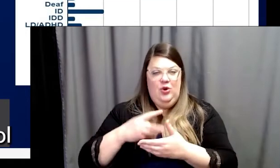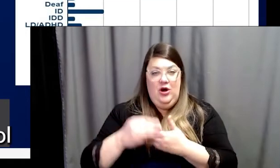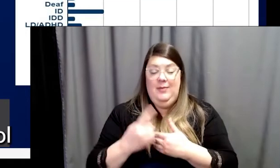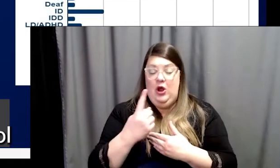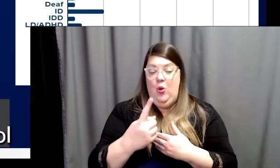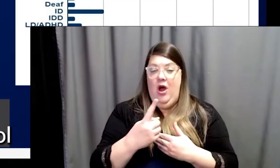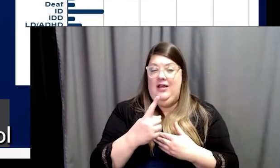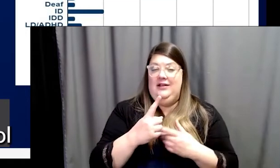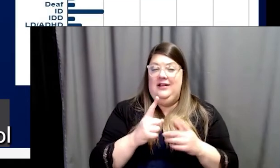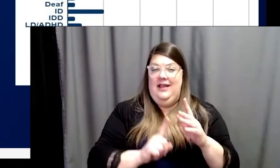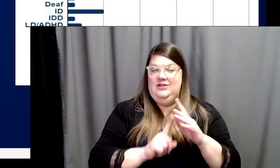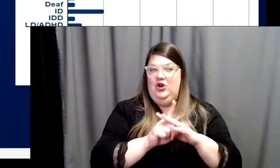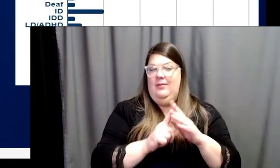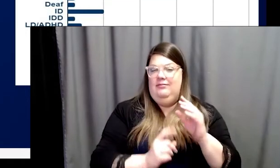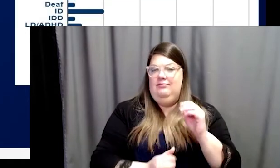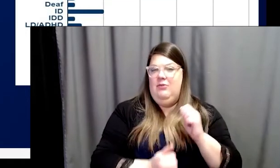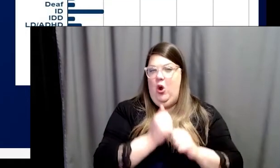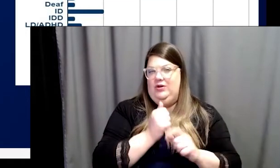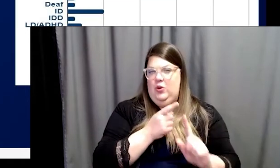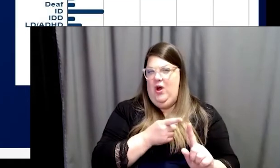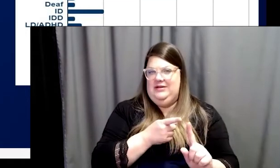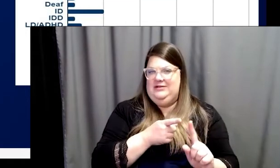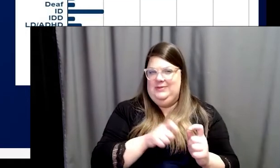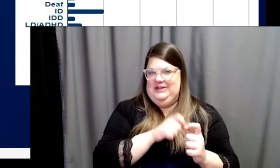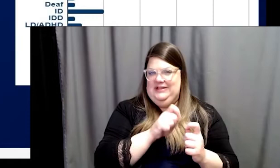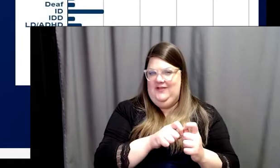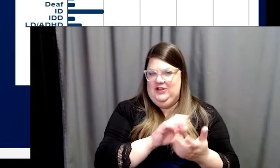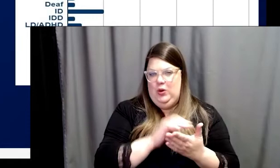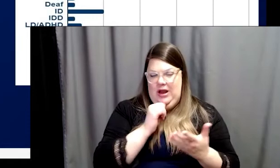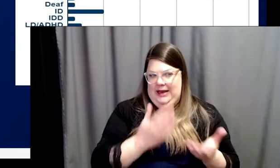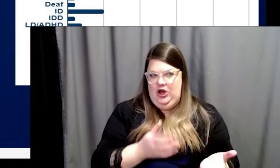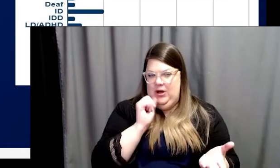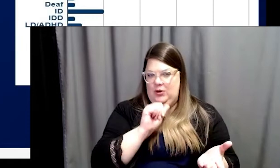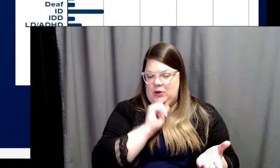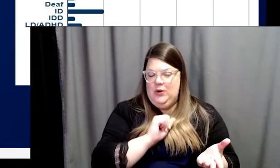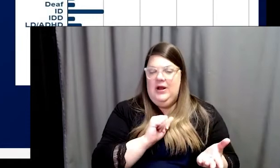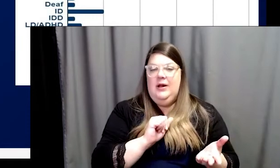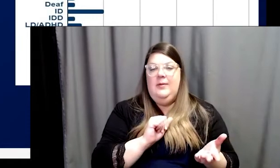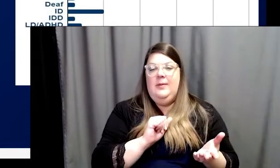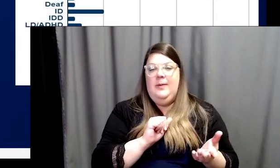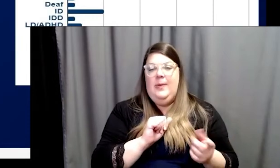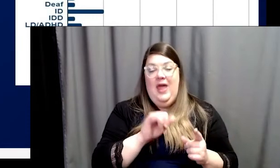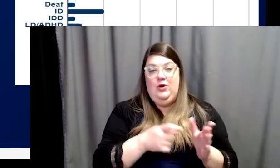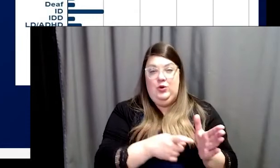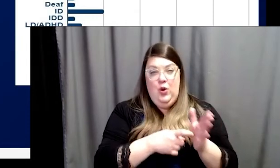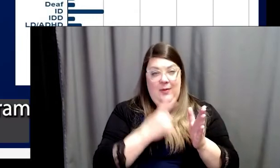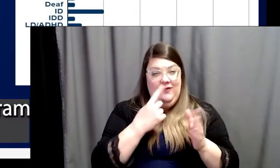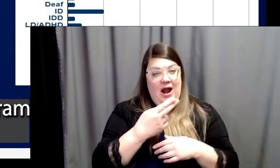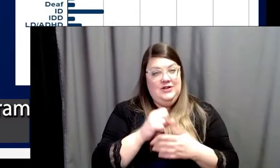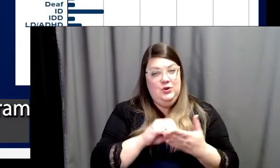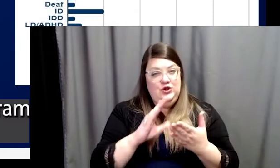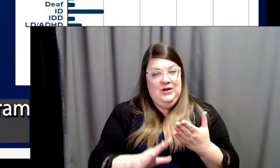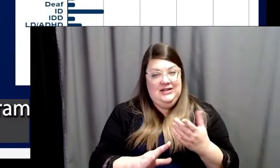in a particular school, not here in Arizona. It was a requirement for high school students